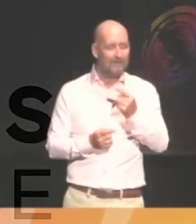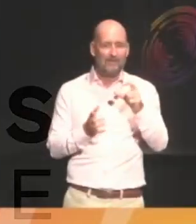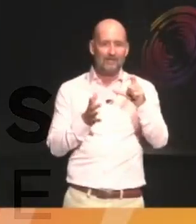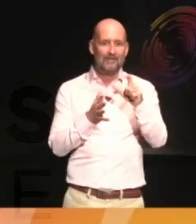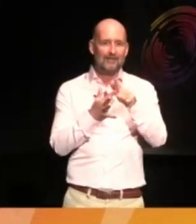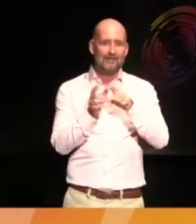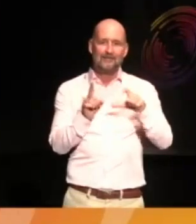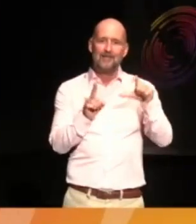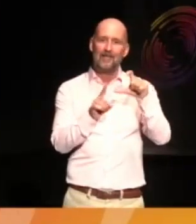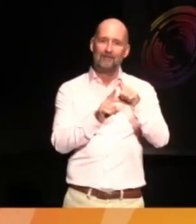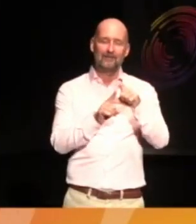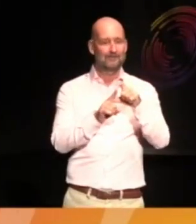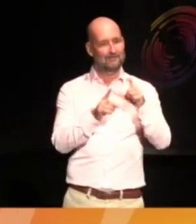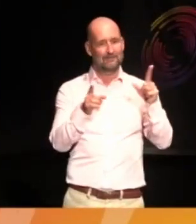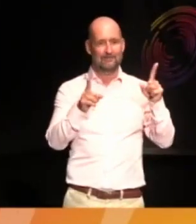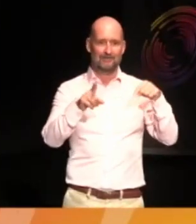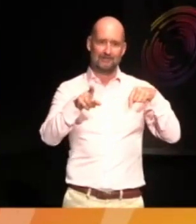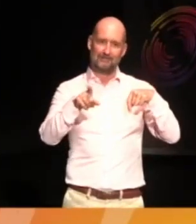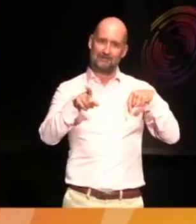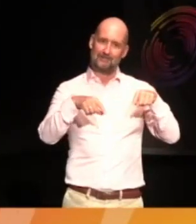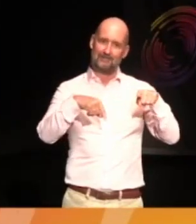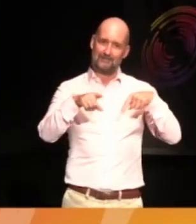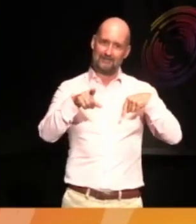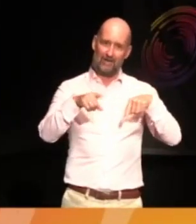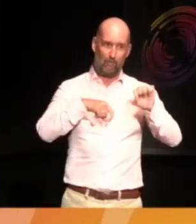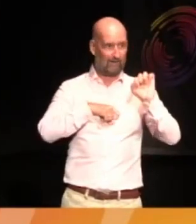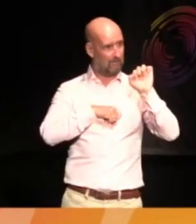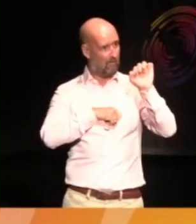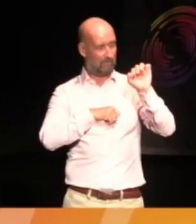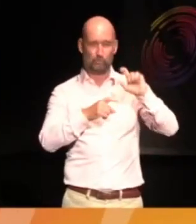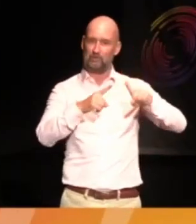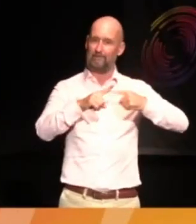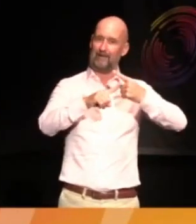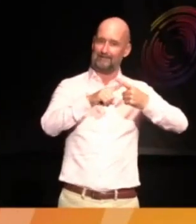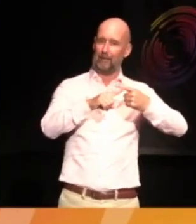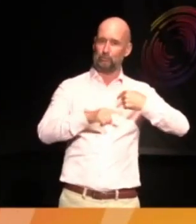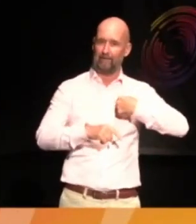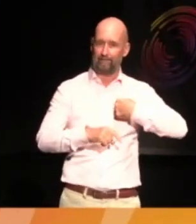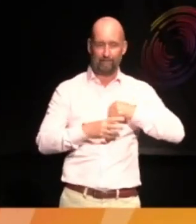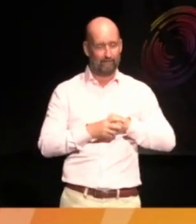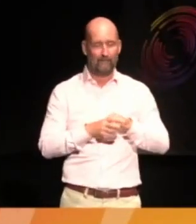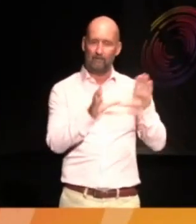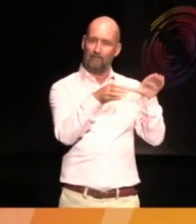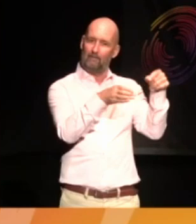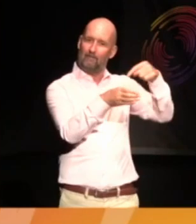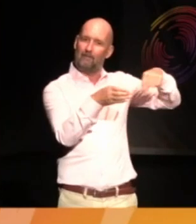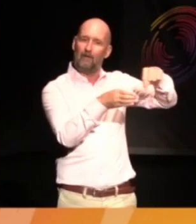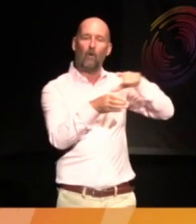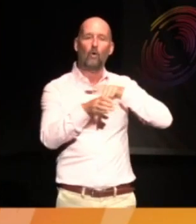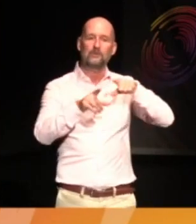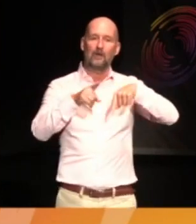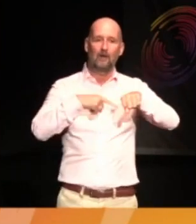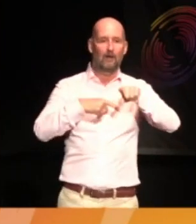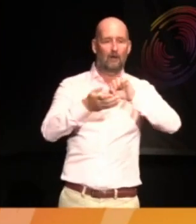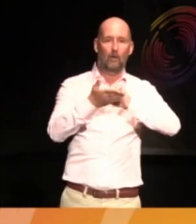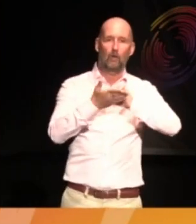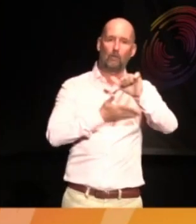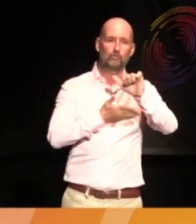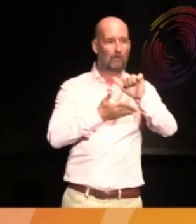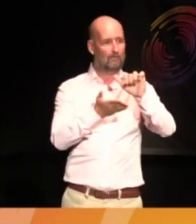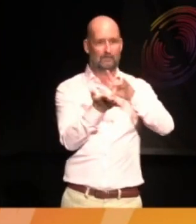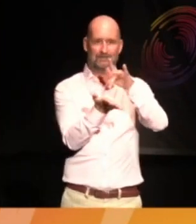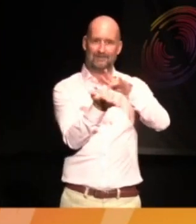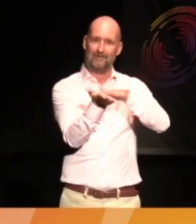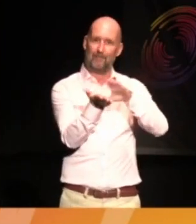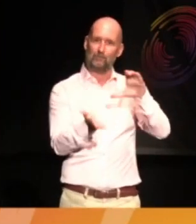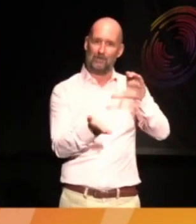Dave Moutrey. I'm Director and Chief Executive of Home. See, first slip already. And I'm also Director of Culture for the City of Manchester.